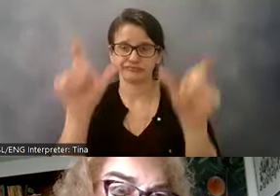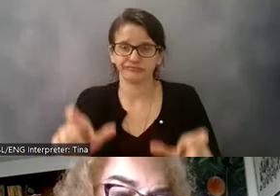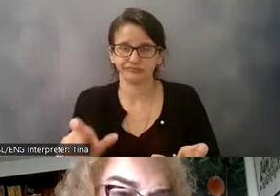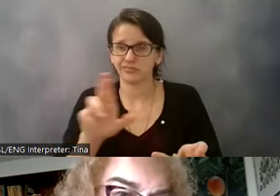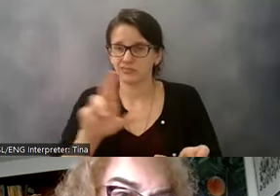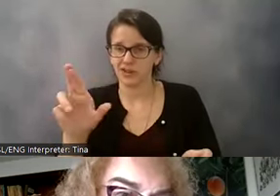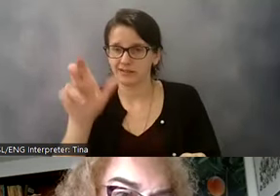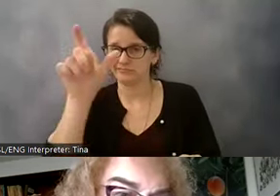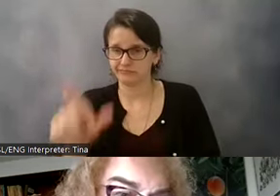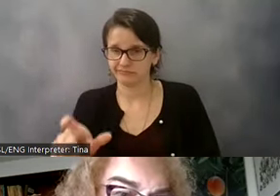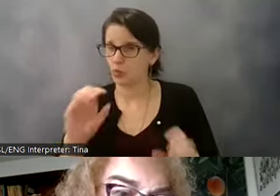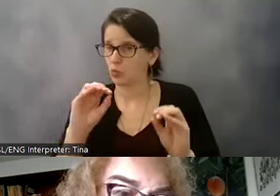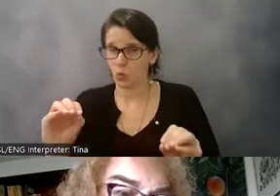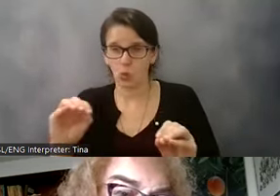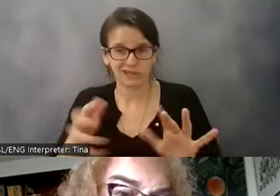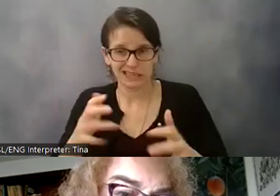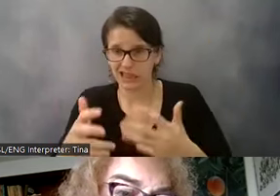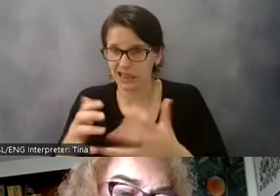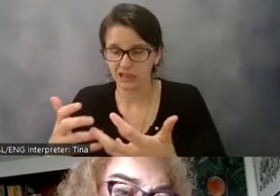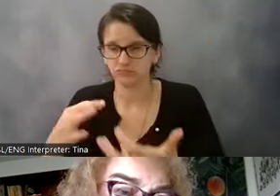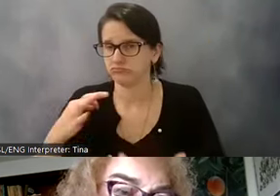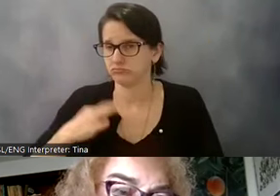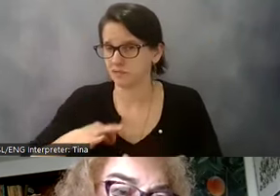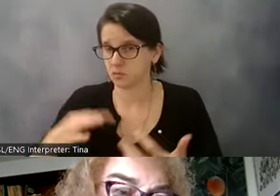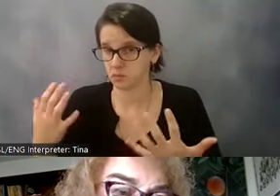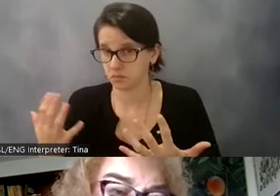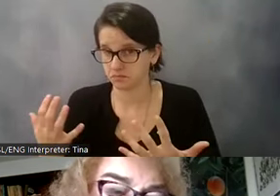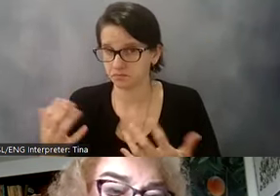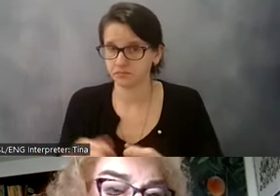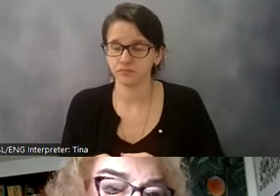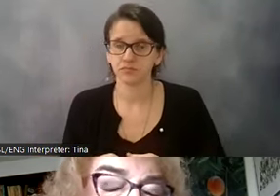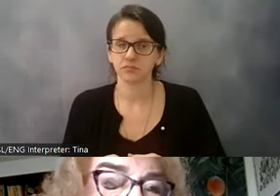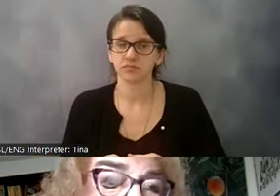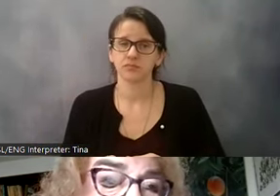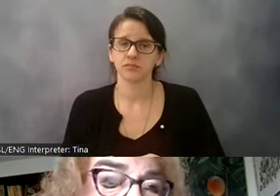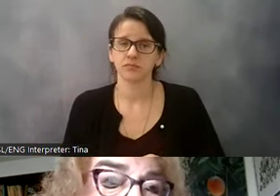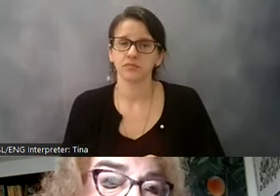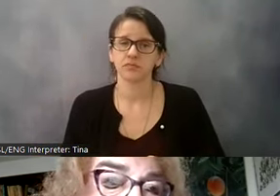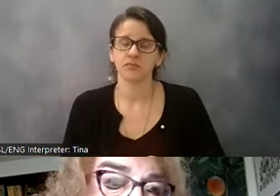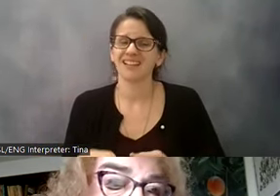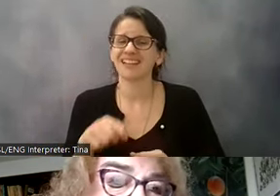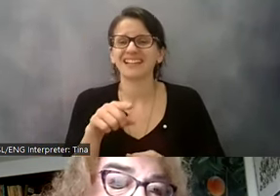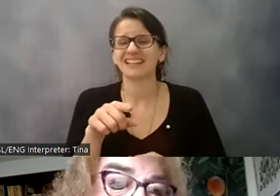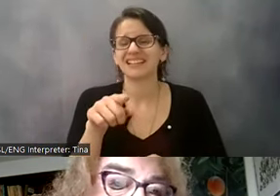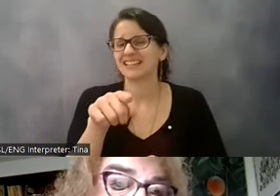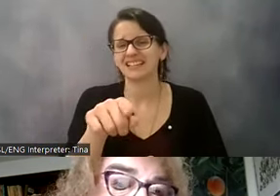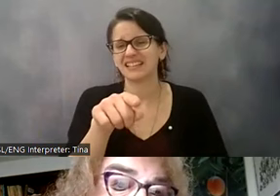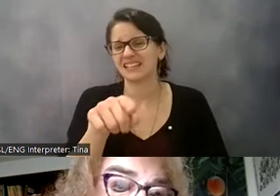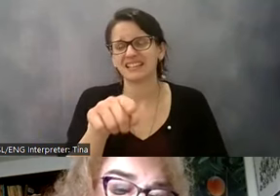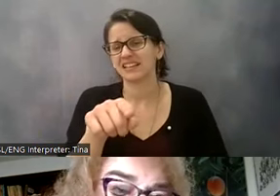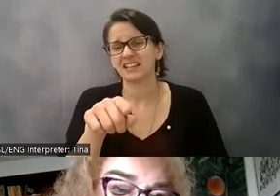of no tillage. We really don't. This has no role in our garden. It's